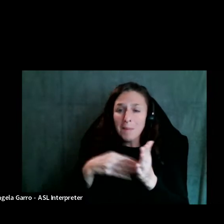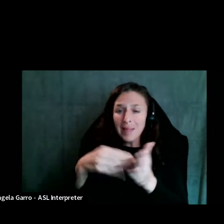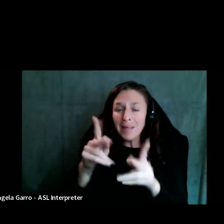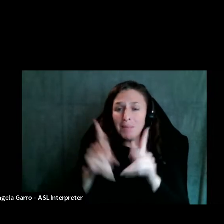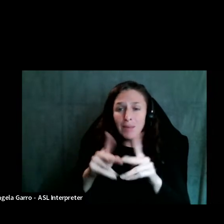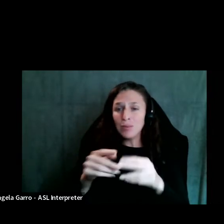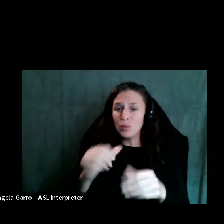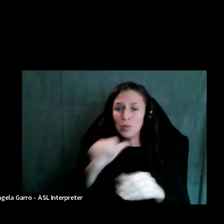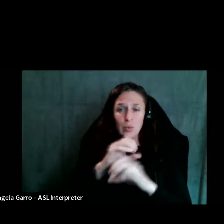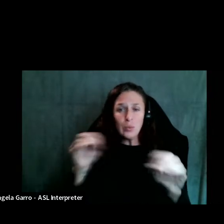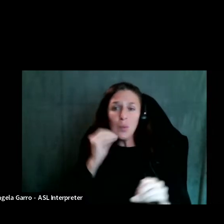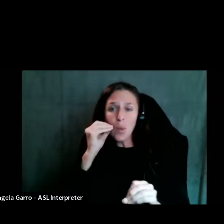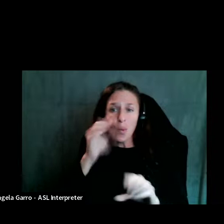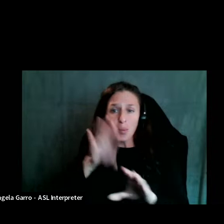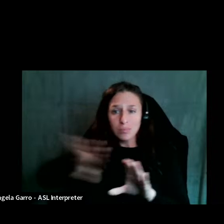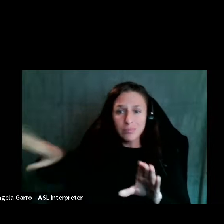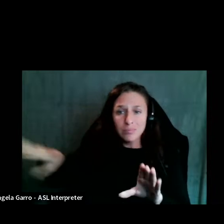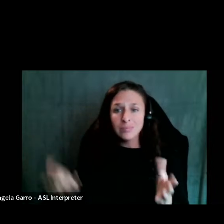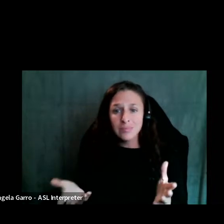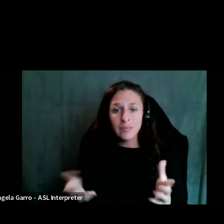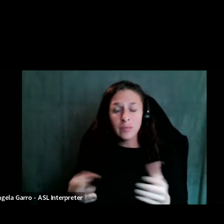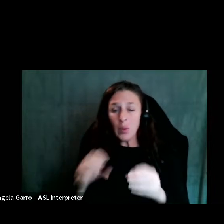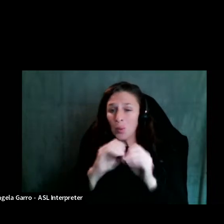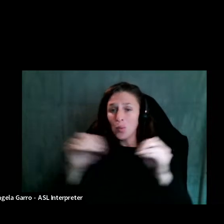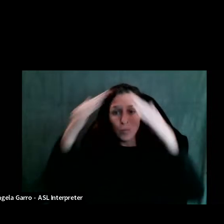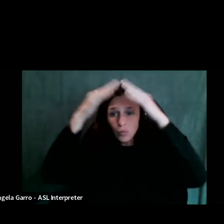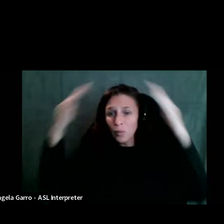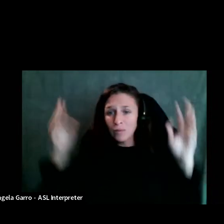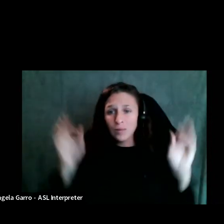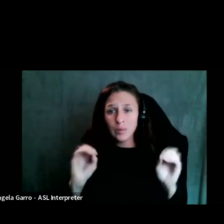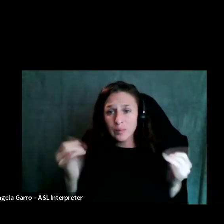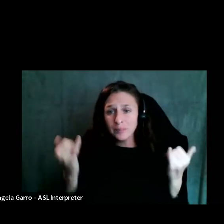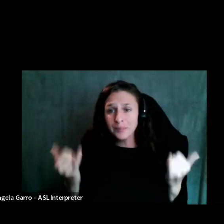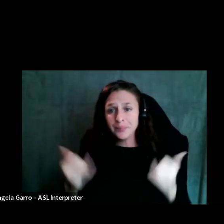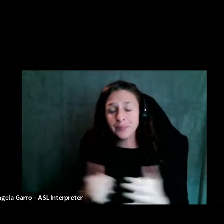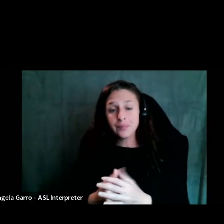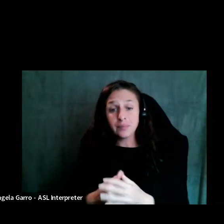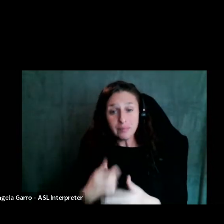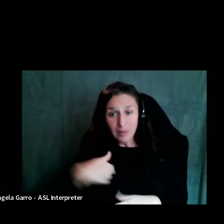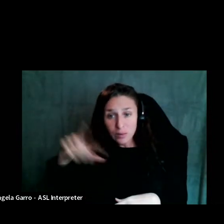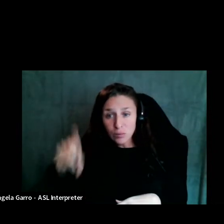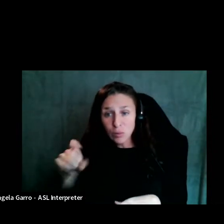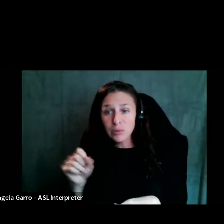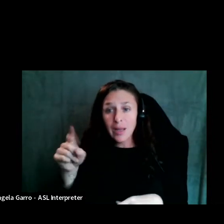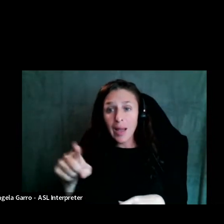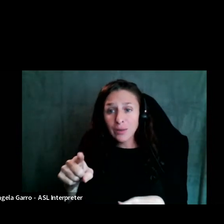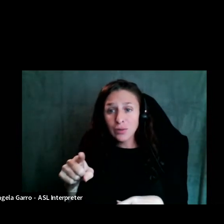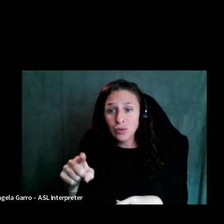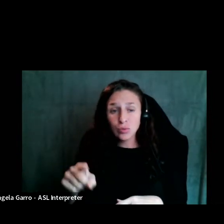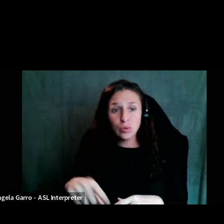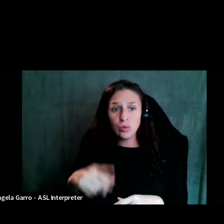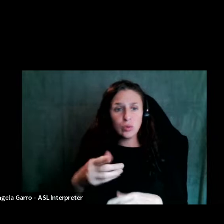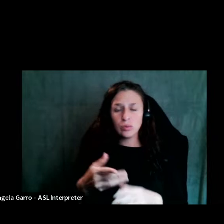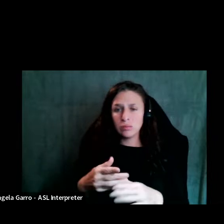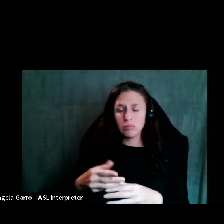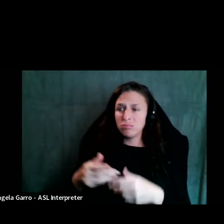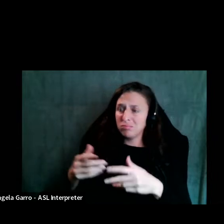homes with no roof over their head today. Am I supposed to ask you to condemn these